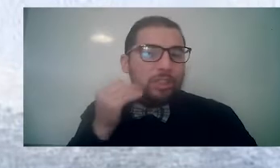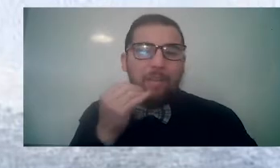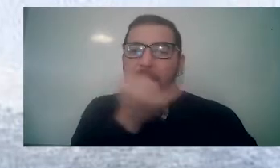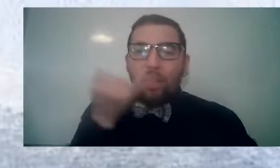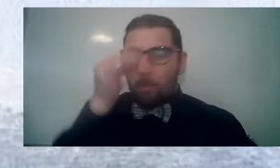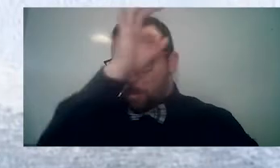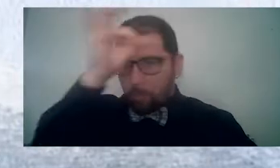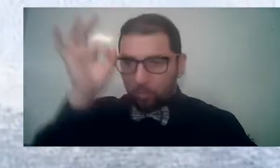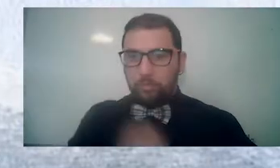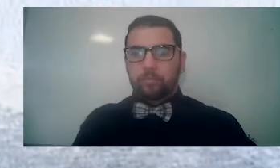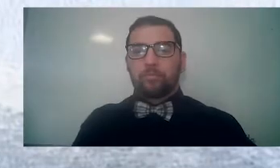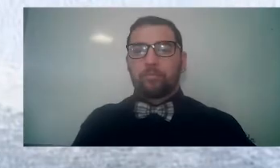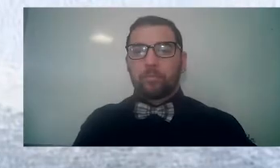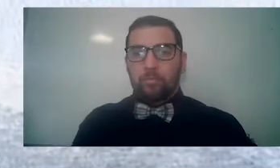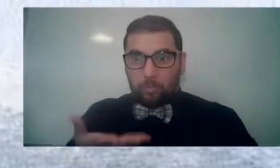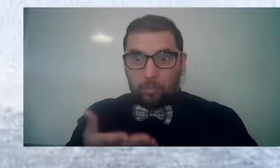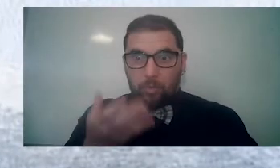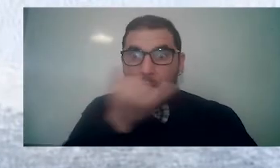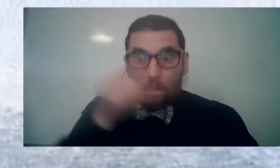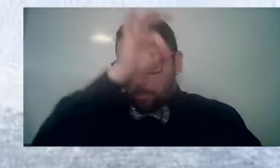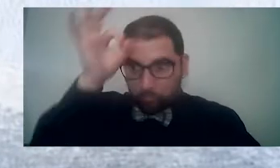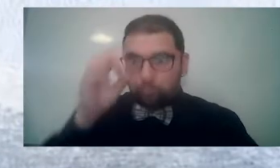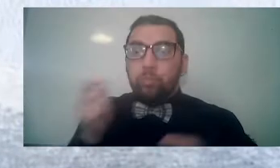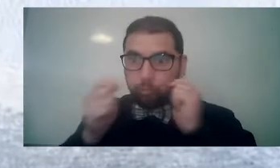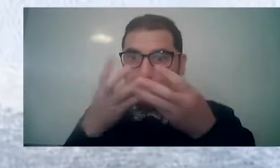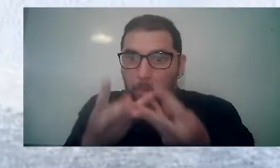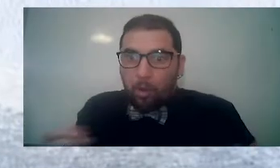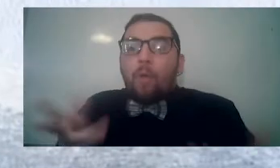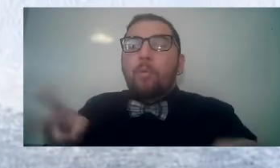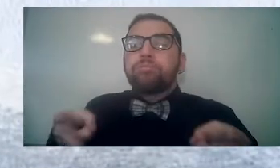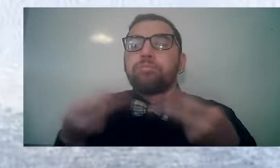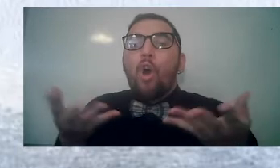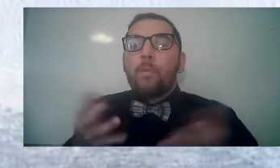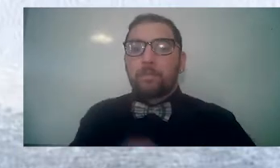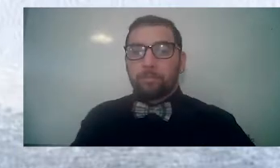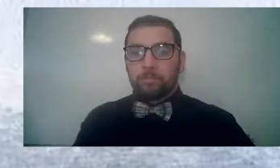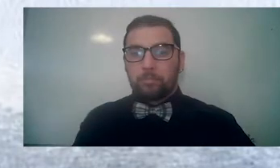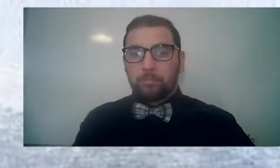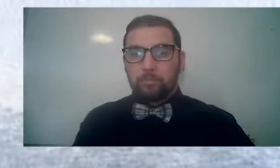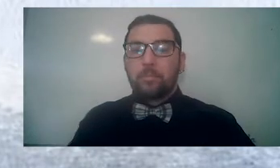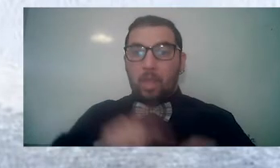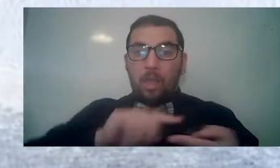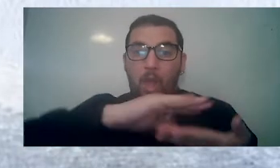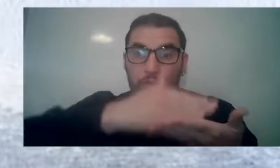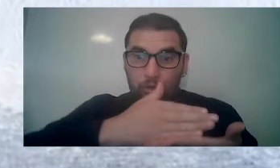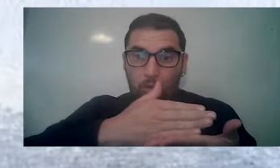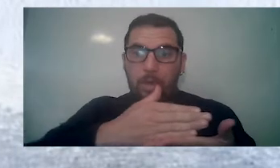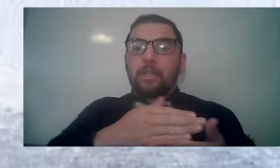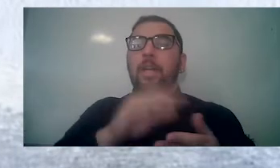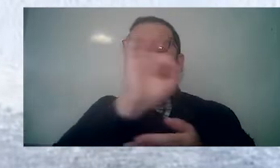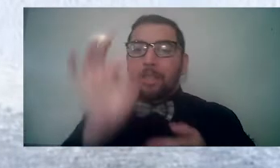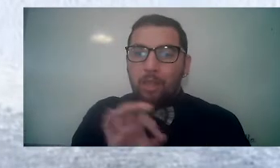kim mapuzungulai. Mapuzungun e peñami. Chumeshi witain branto huin. Ti software mapuzungun